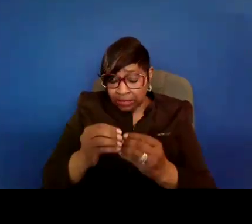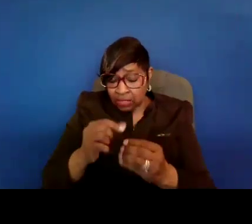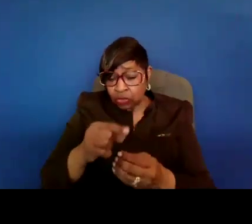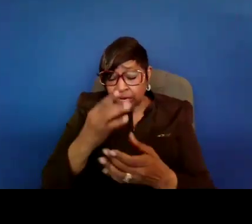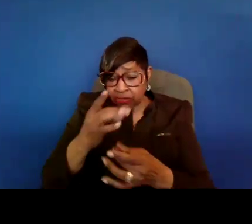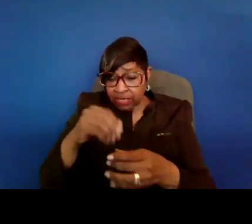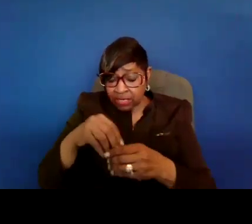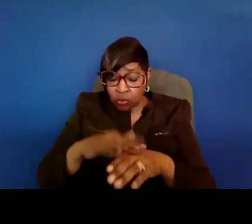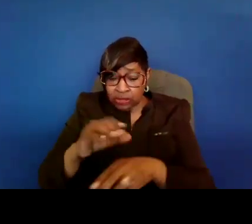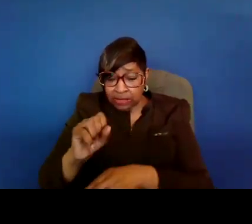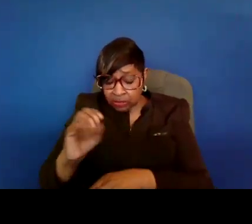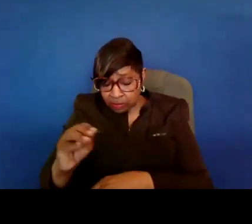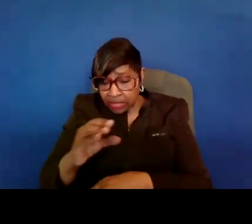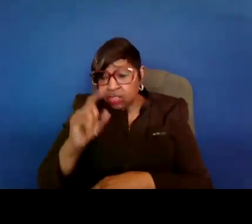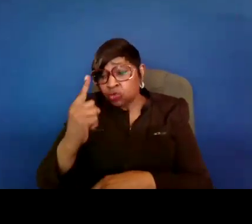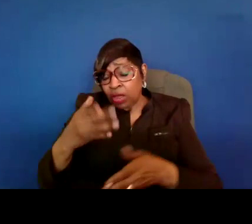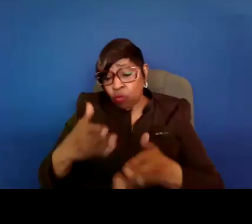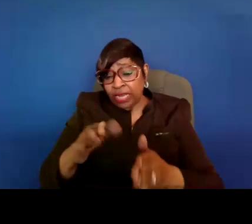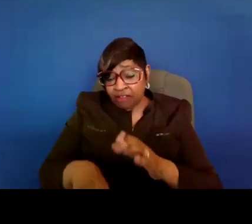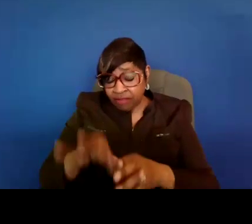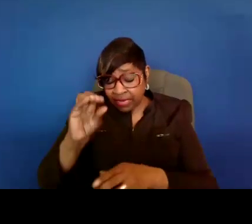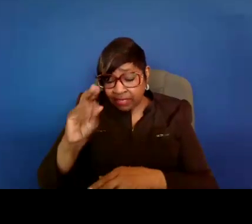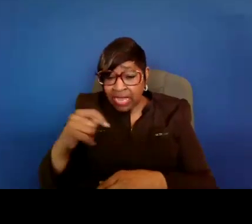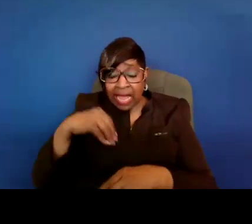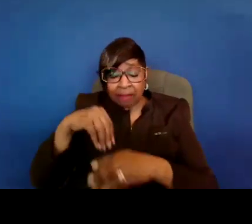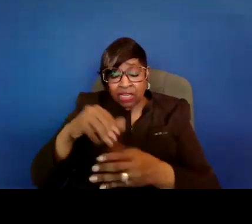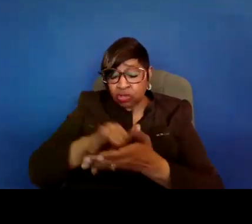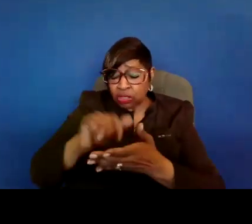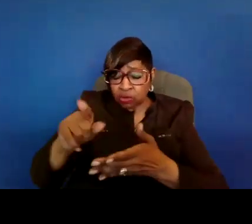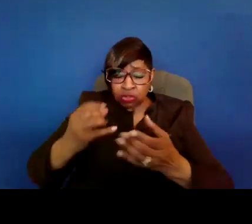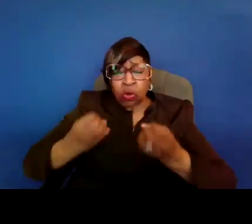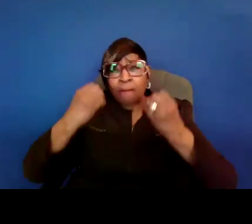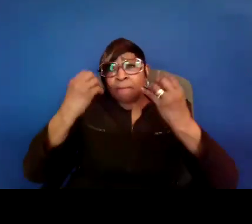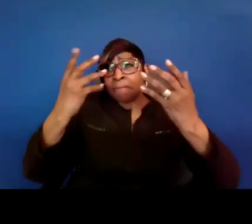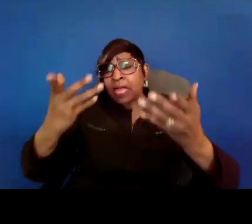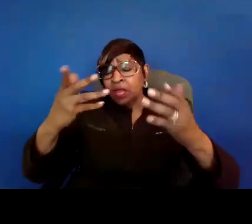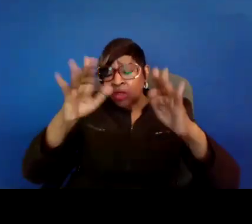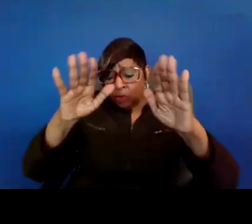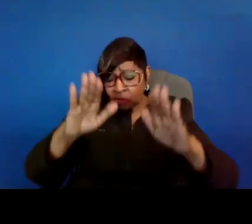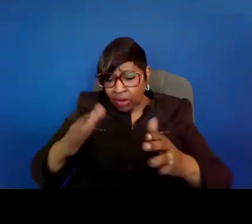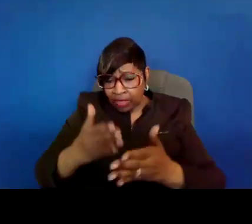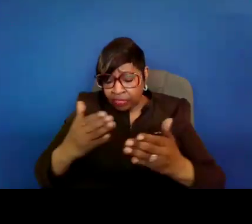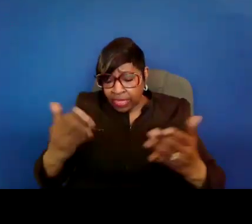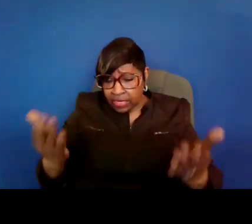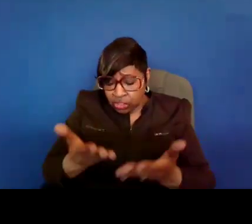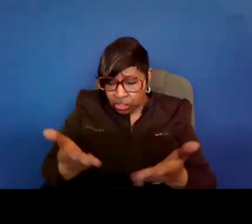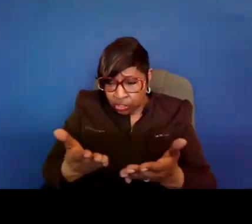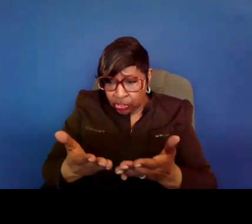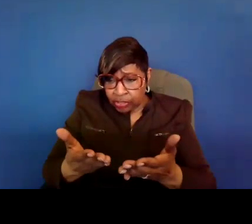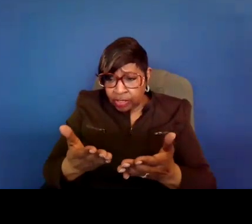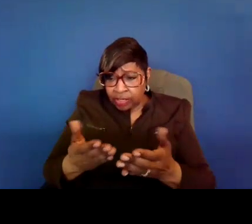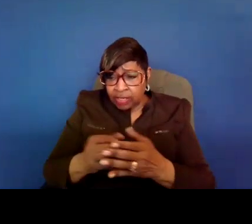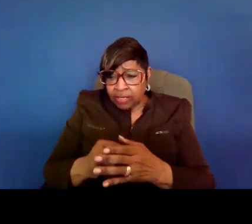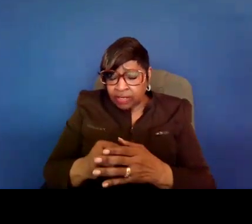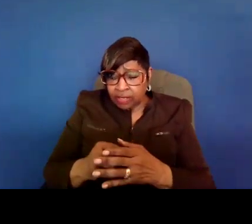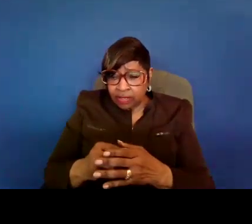on social media is one way to find out there. And I'm in New York, and there are so many free things here, right? There's the MoMA, for